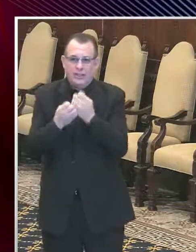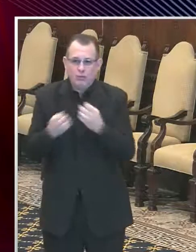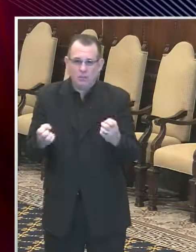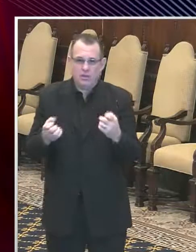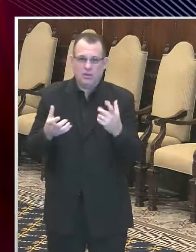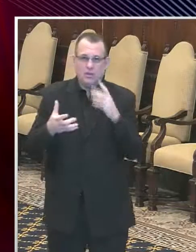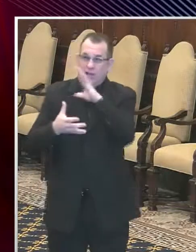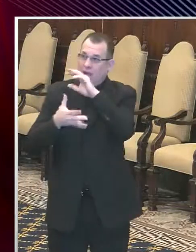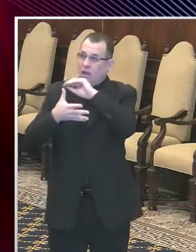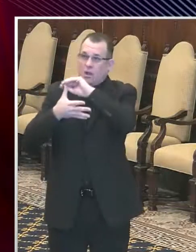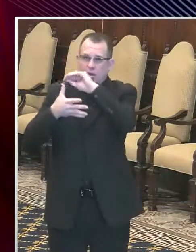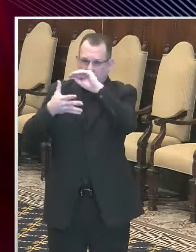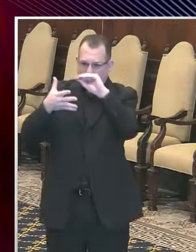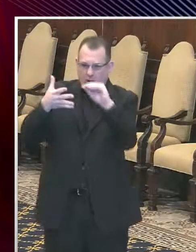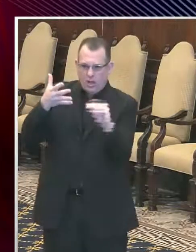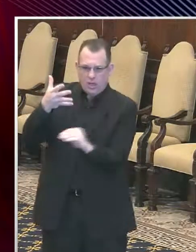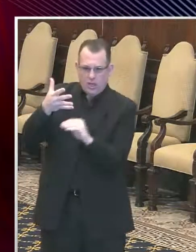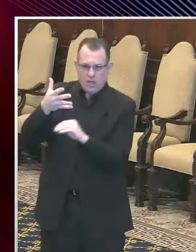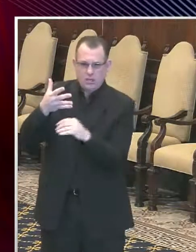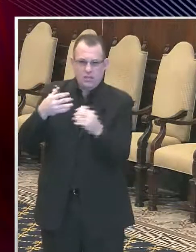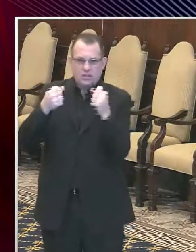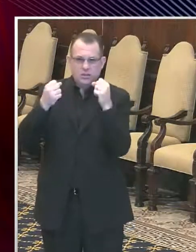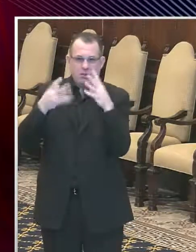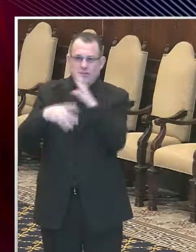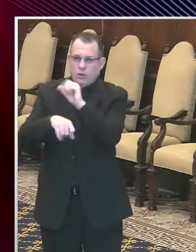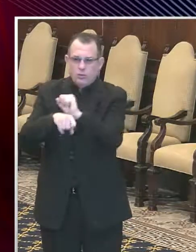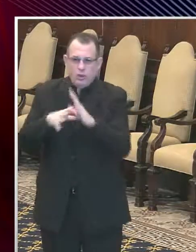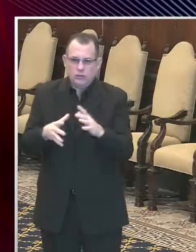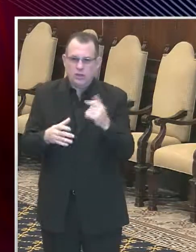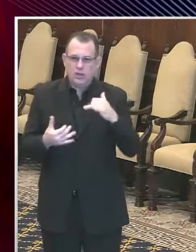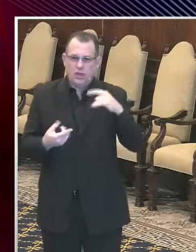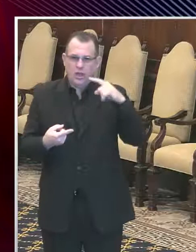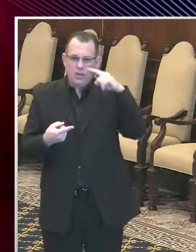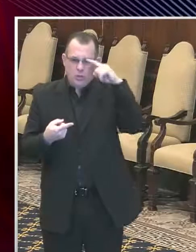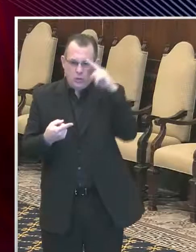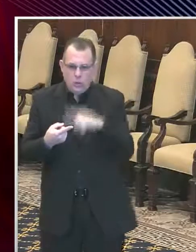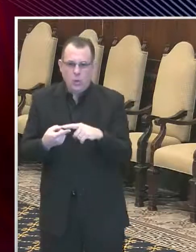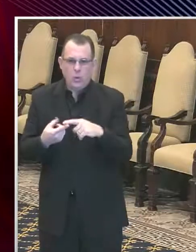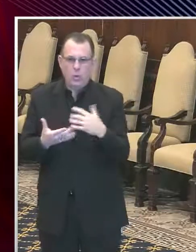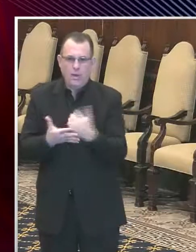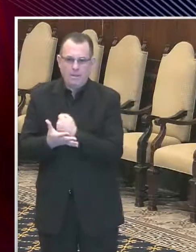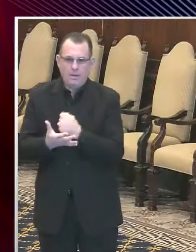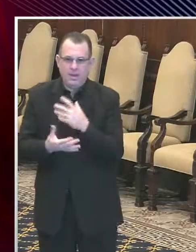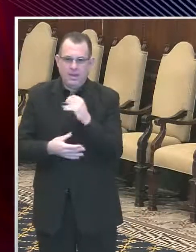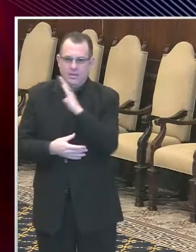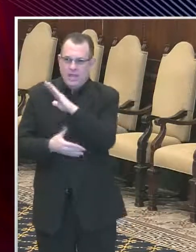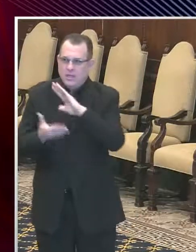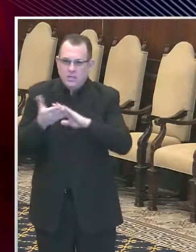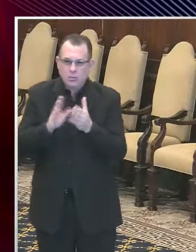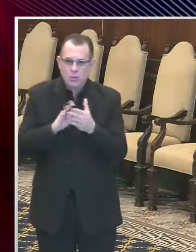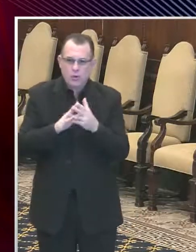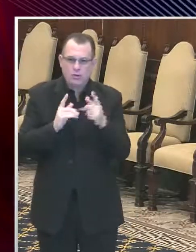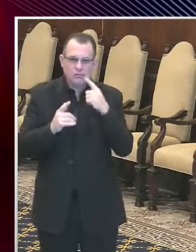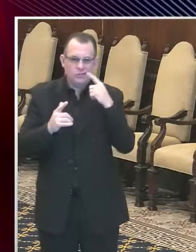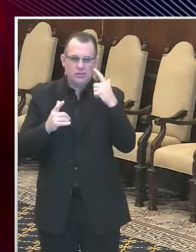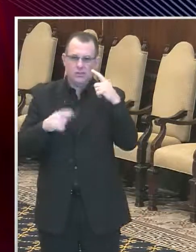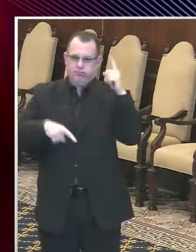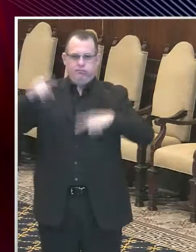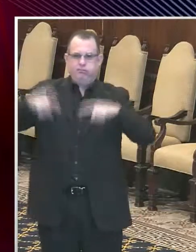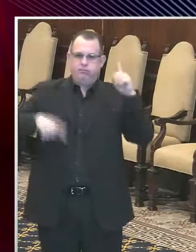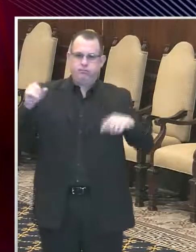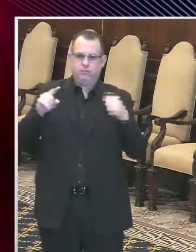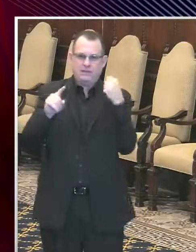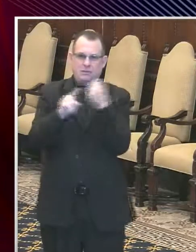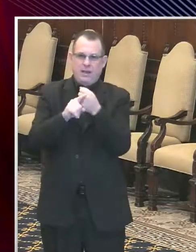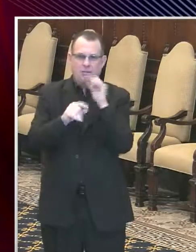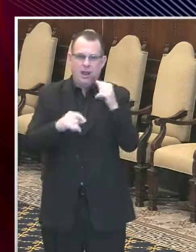secondly, many of their workers are low wage and that their communities are disproportionately impacted by the virus. Could you speak